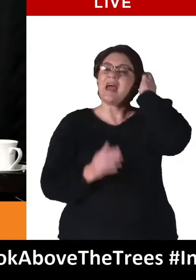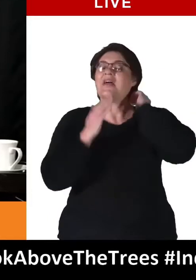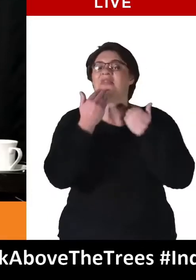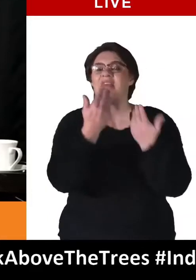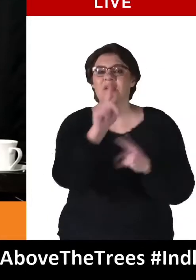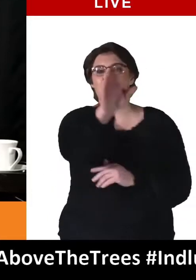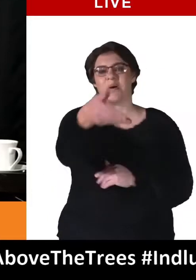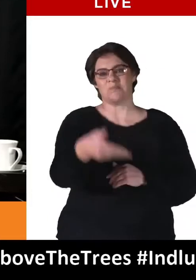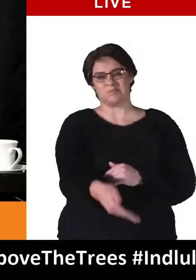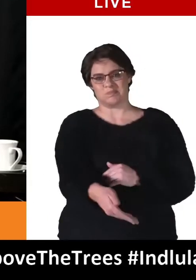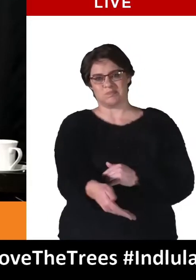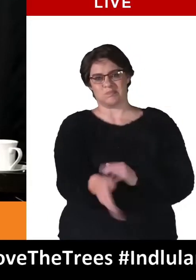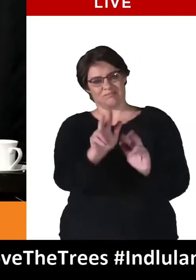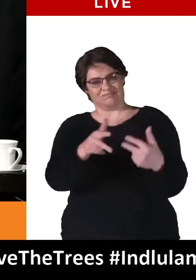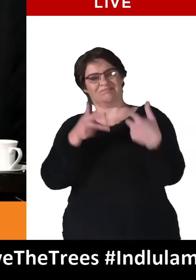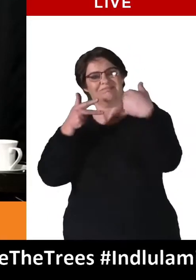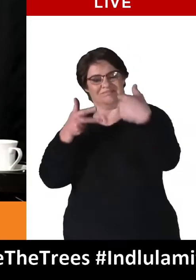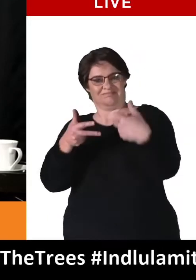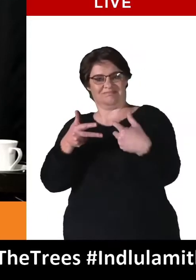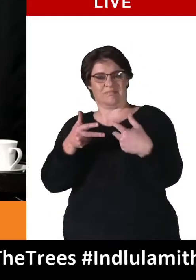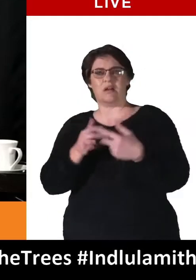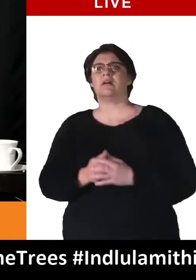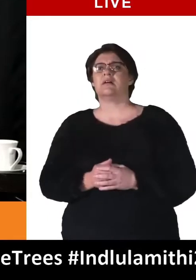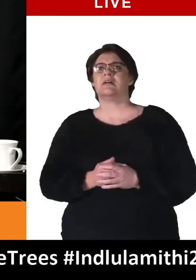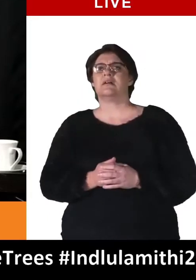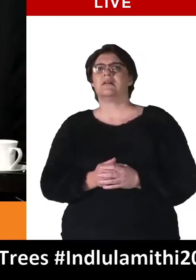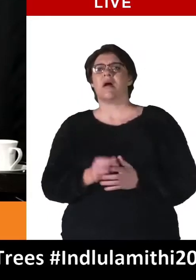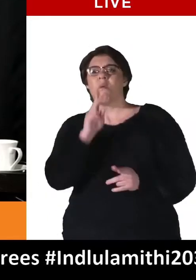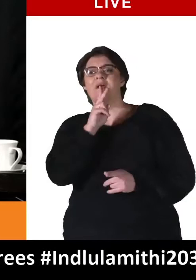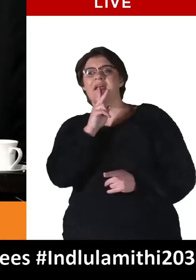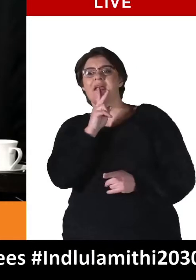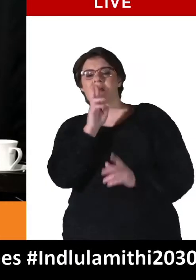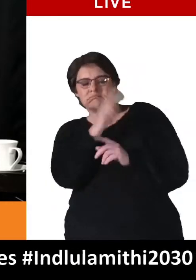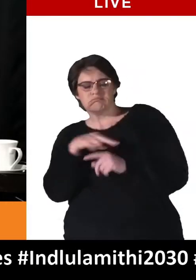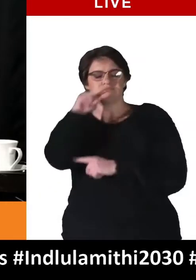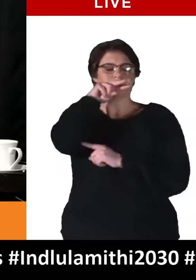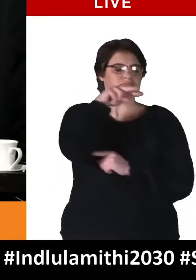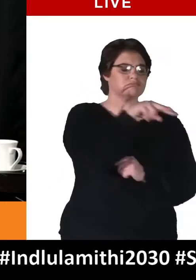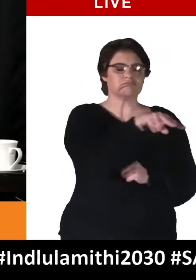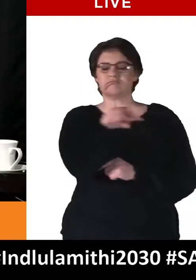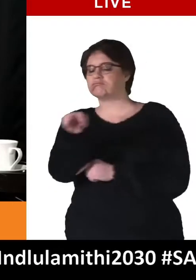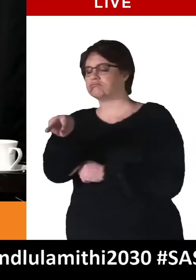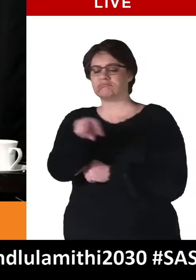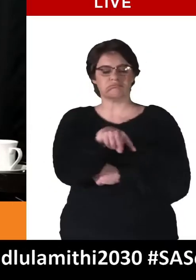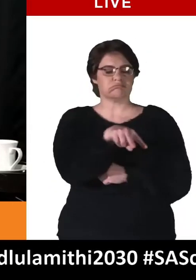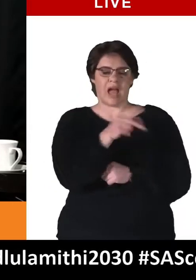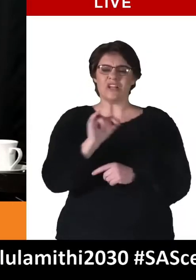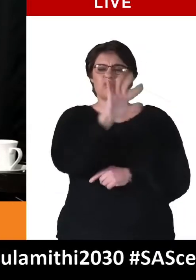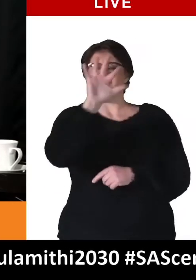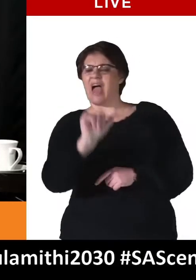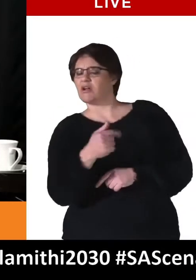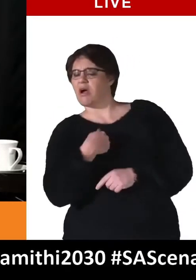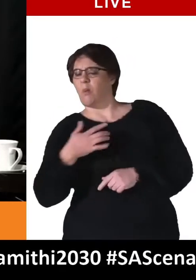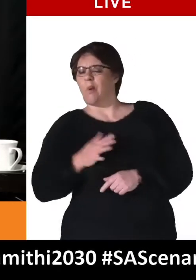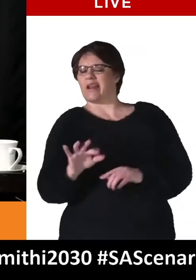for your attendance virtually, to be part of looking above the trees and take part in the shaping of the South Africa